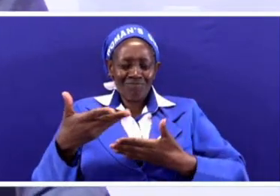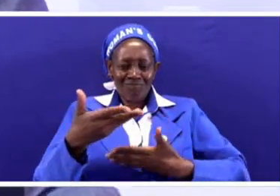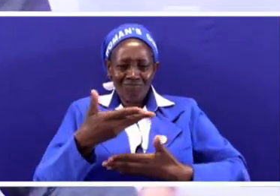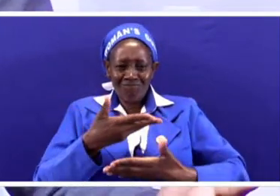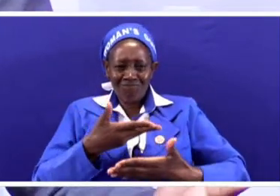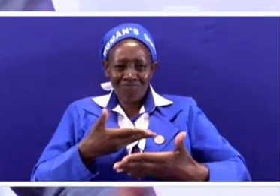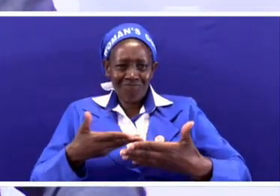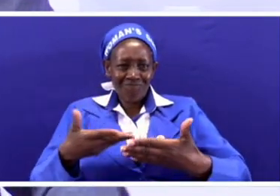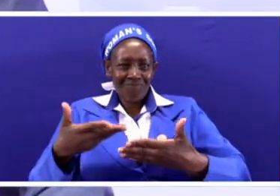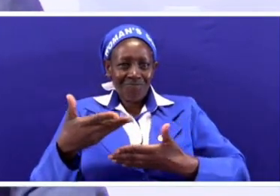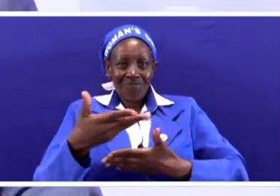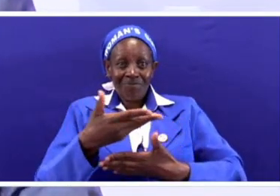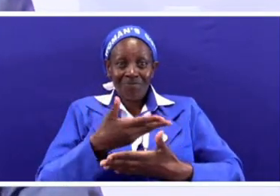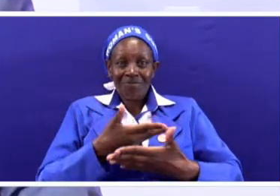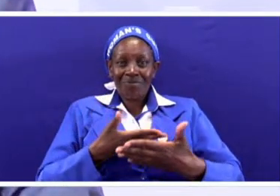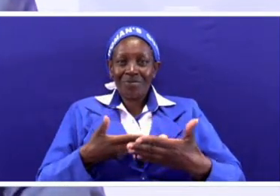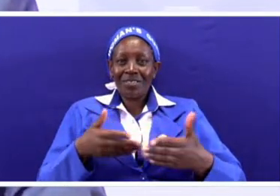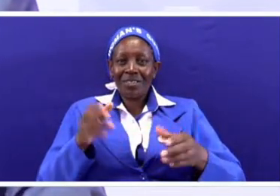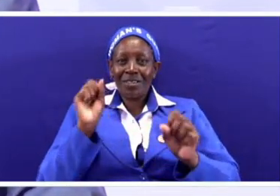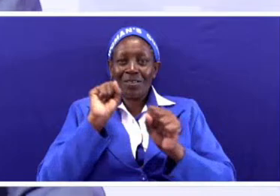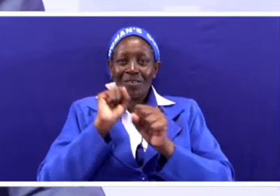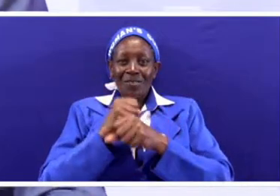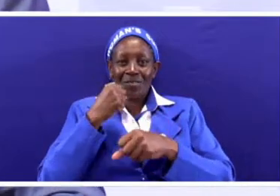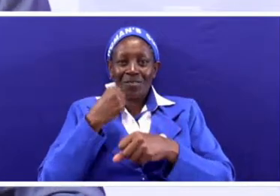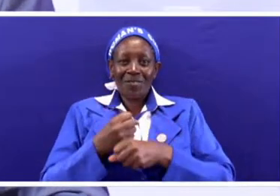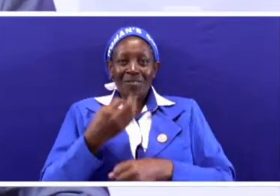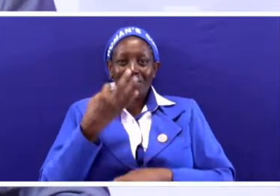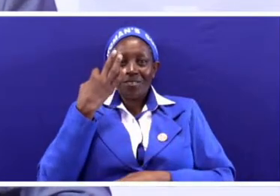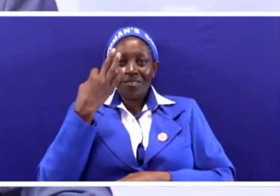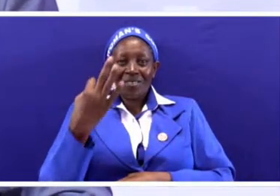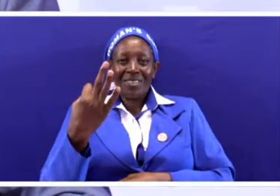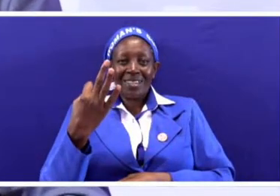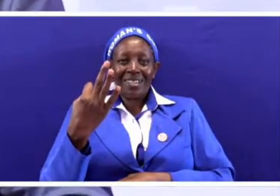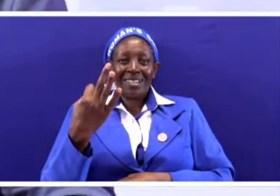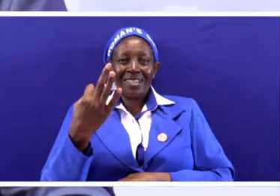And you did it always in a three-part fashion.